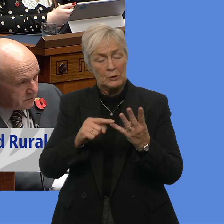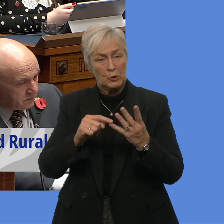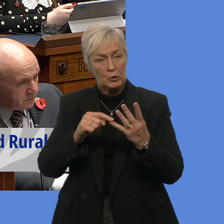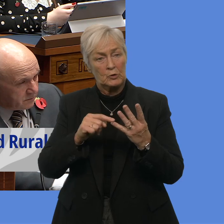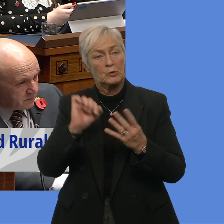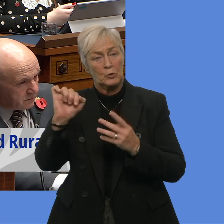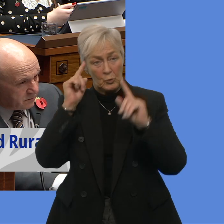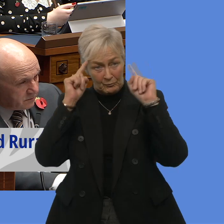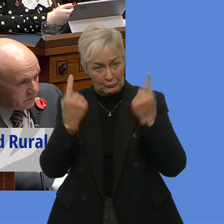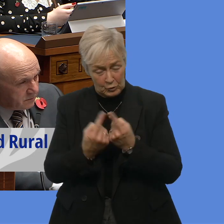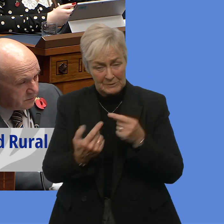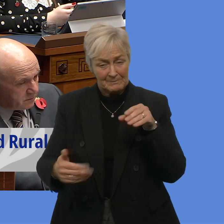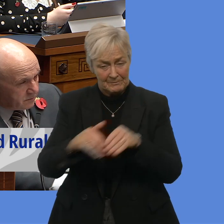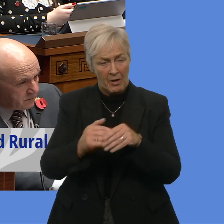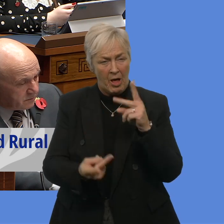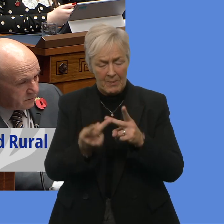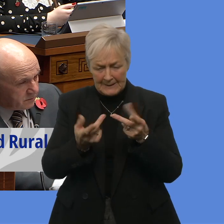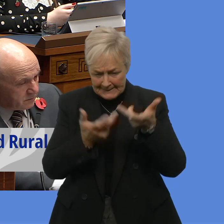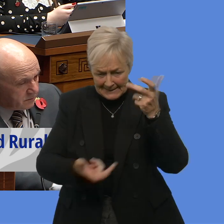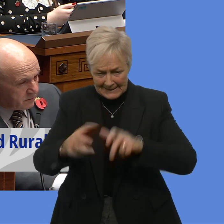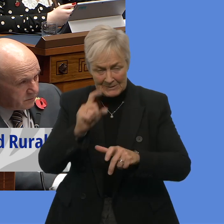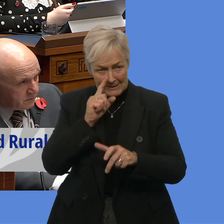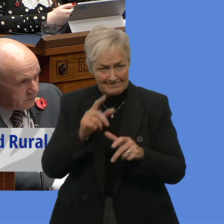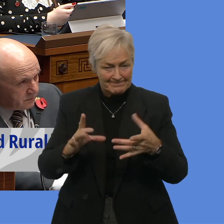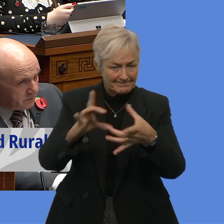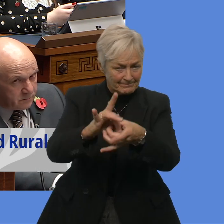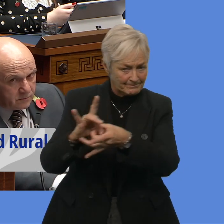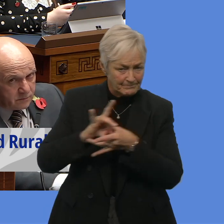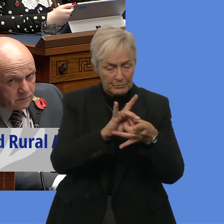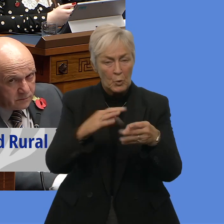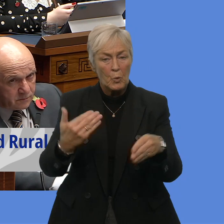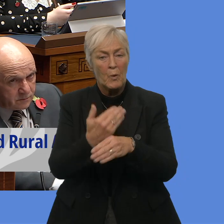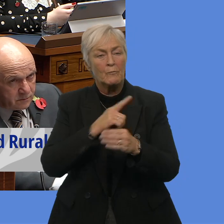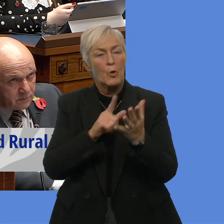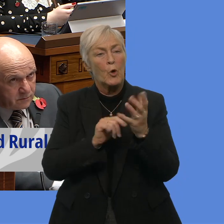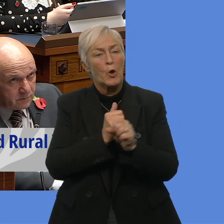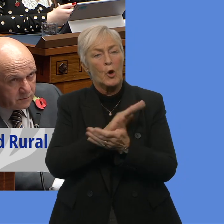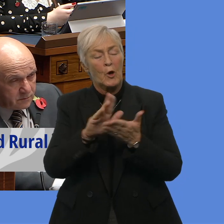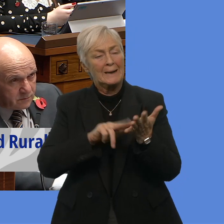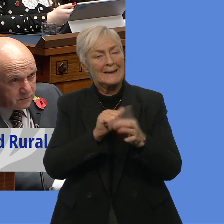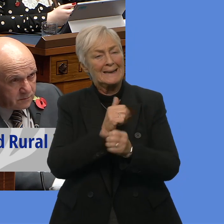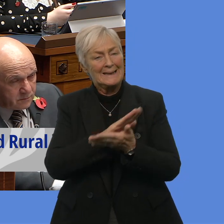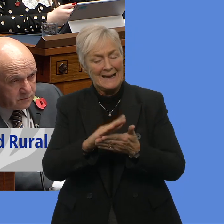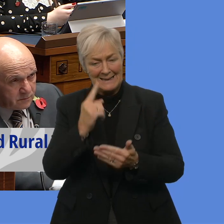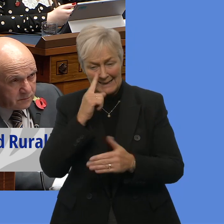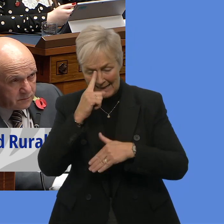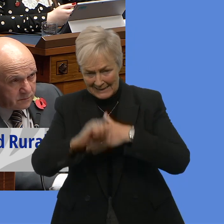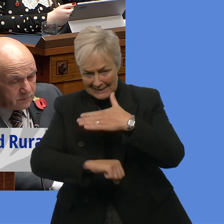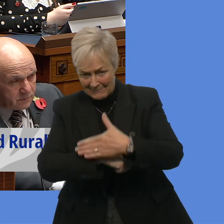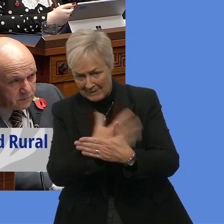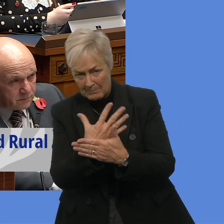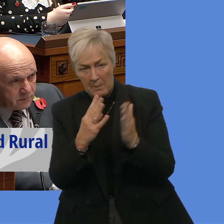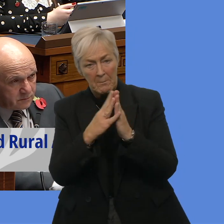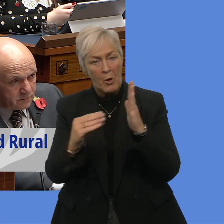a joined-up programme of further scientific work for Lough Neagh. This includes the development of a Lough Neagh science platform and the development and validation of models